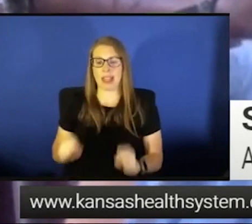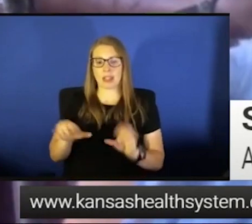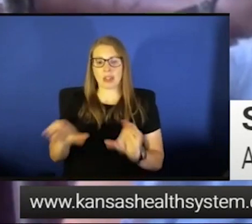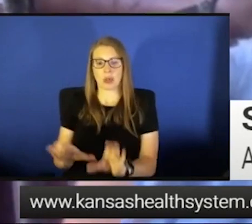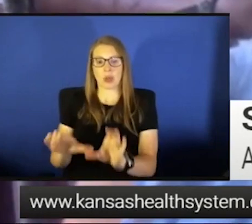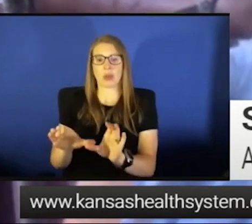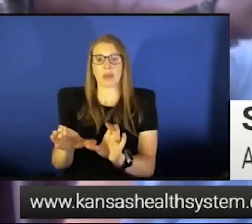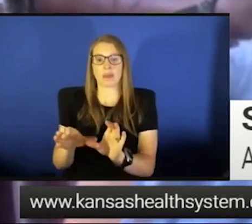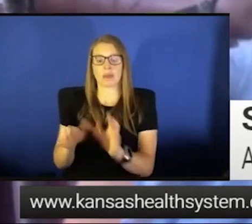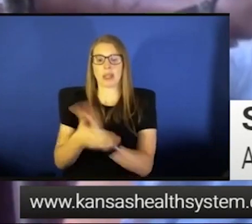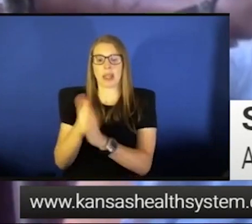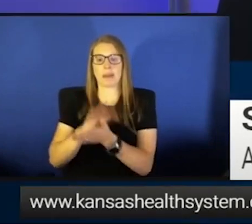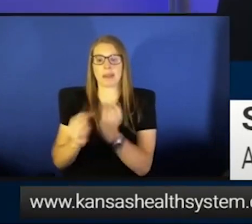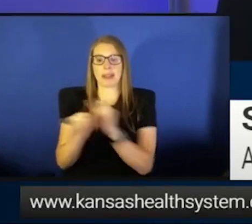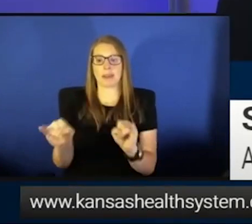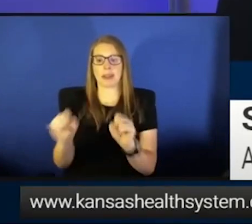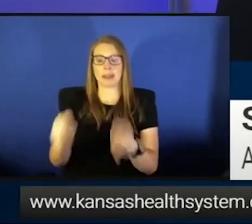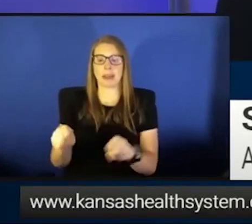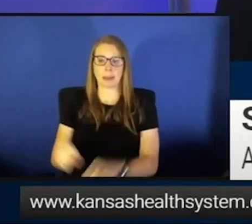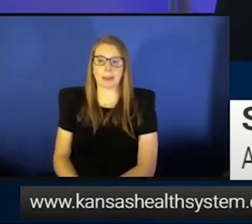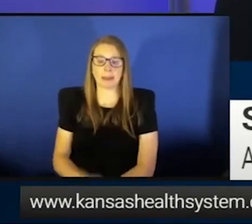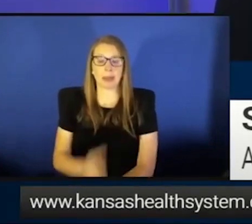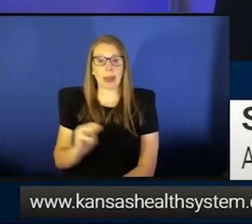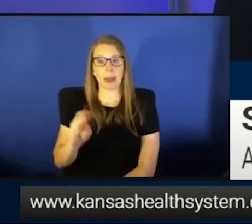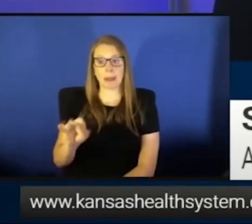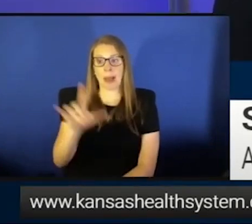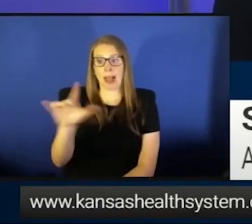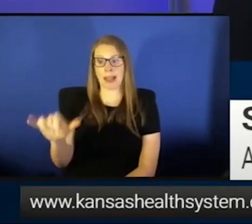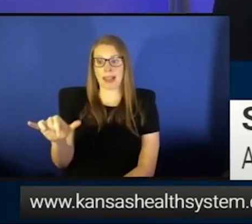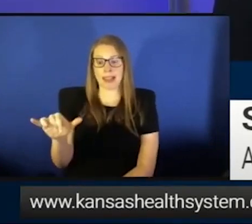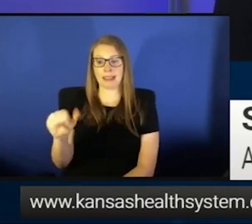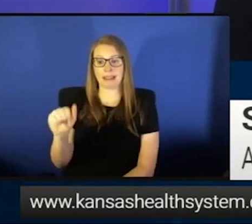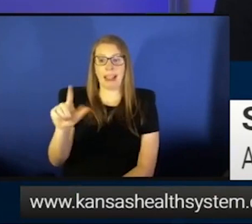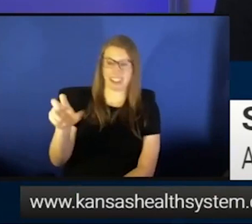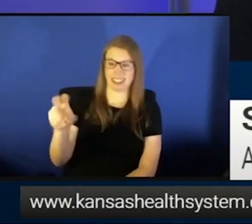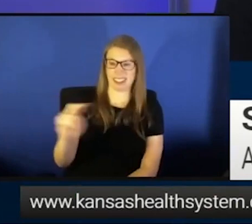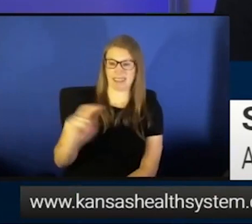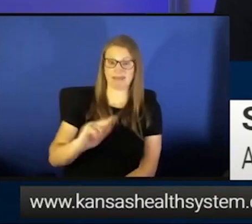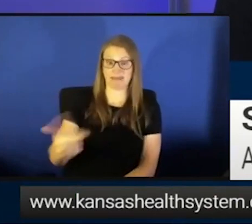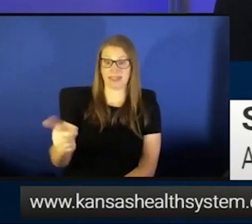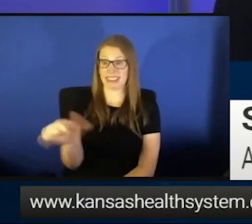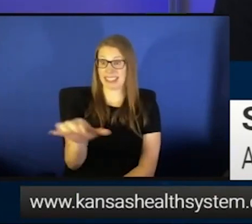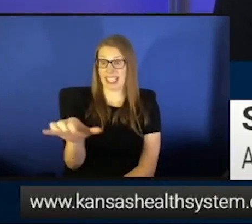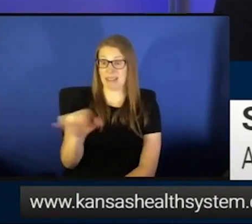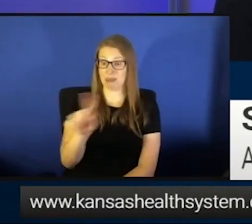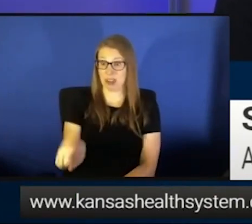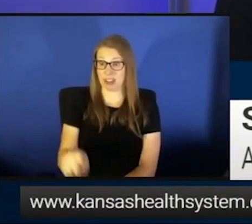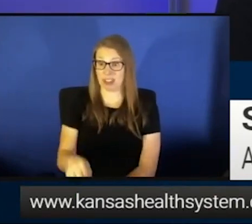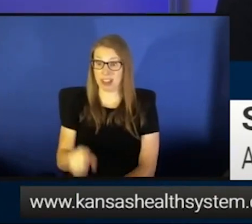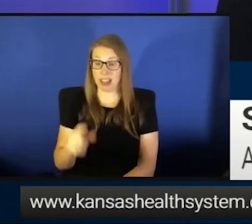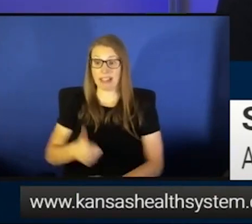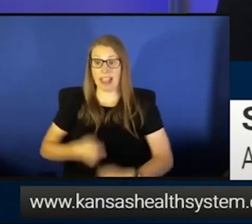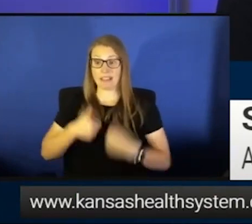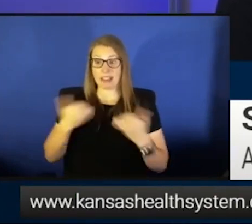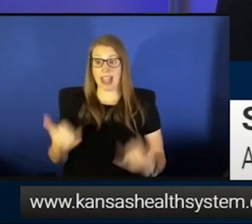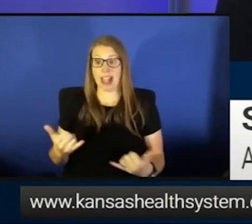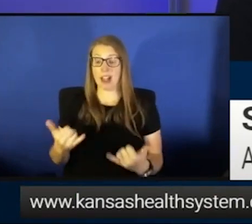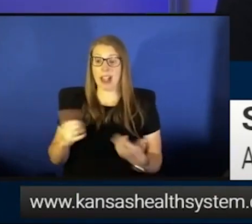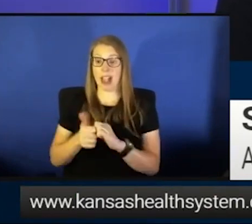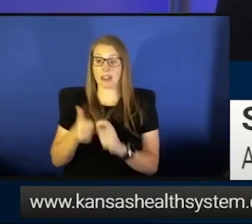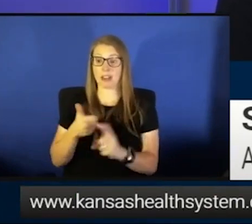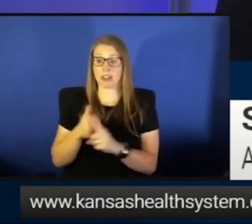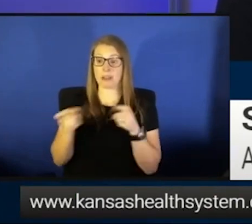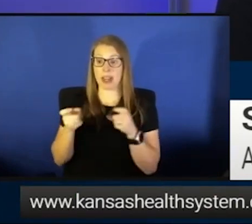as possible. Molly and Allison, same question. What does life look like now? How are you managing through